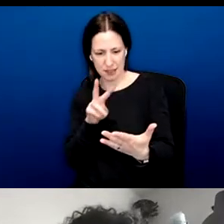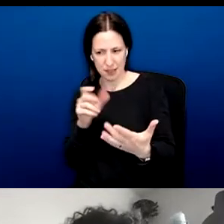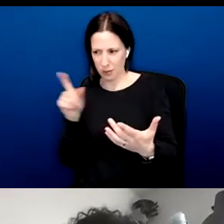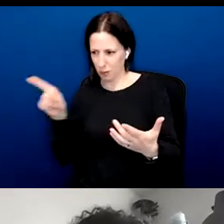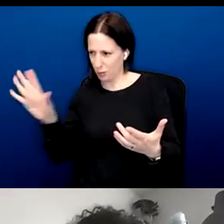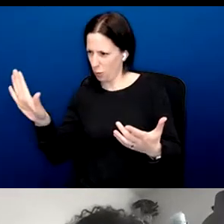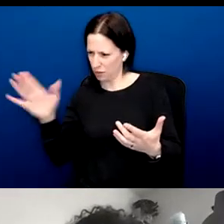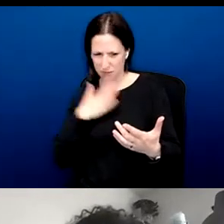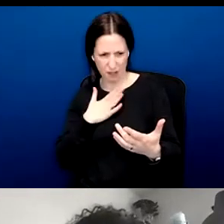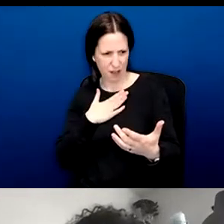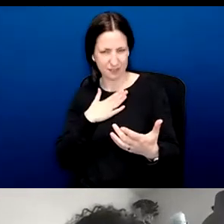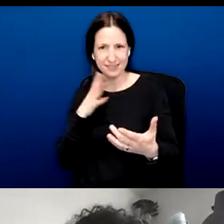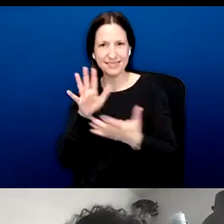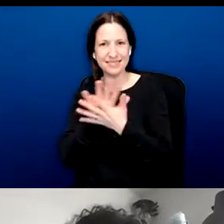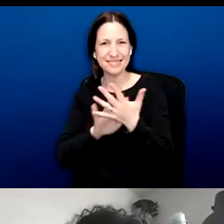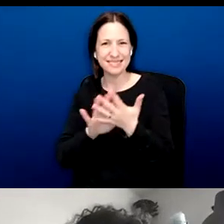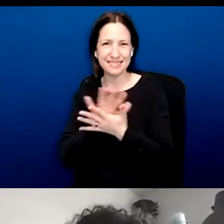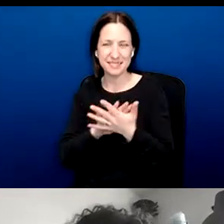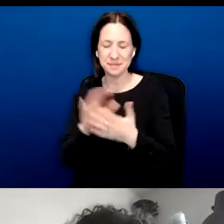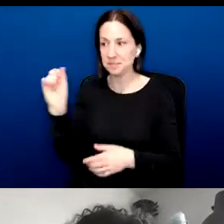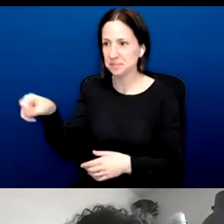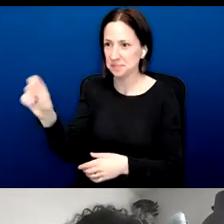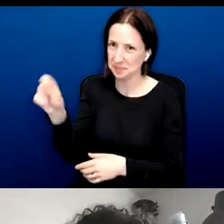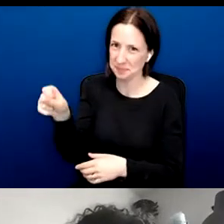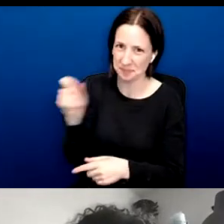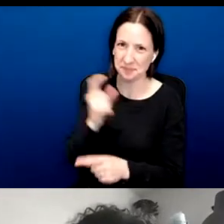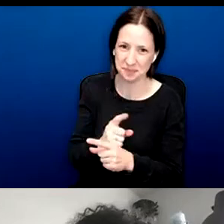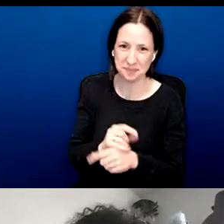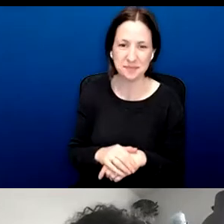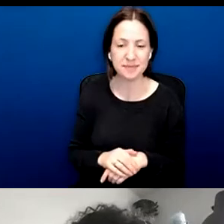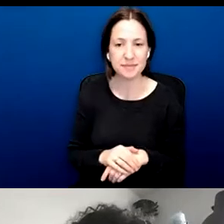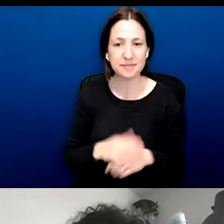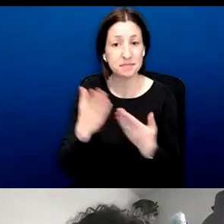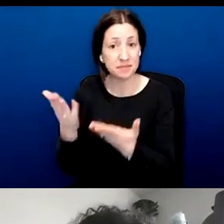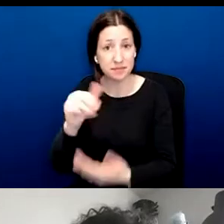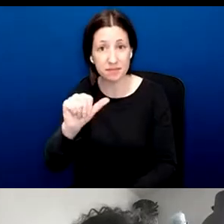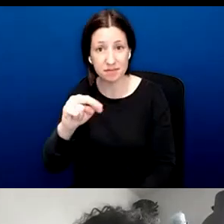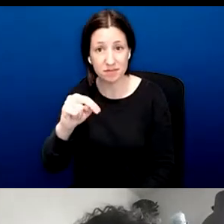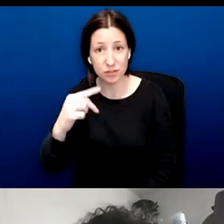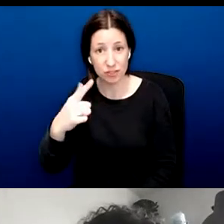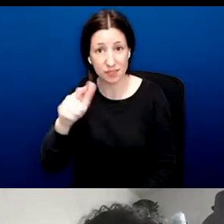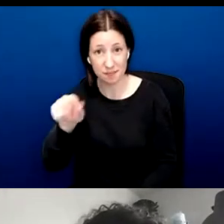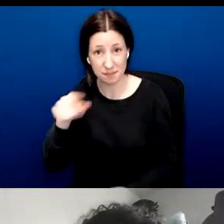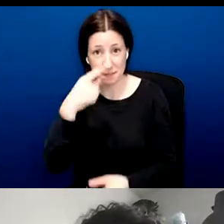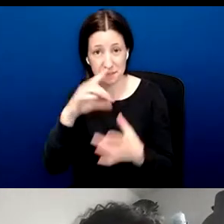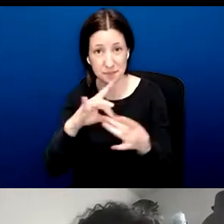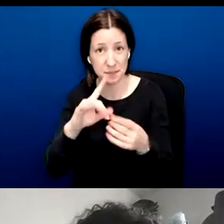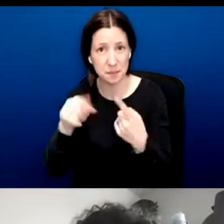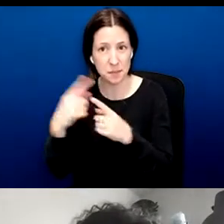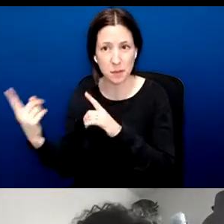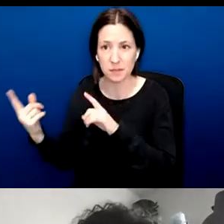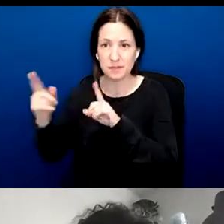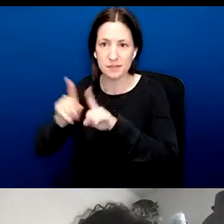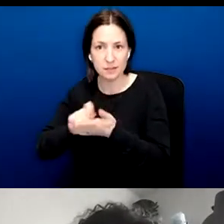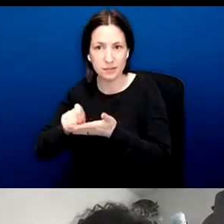Angela, do you have, would you like to share a bit about your thoughts on co-authoring? Yeah, I mean, I would say, honestly, for us, it's been a